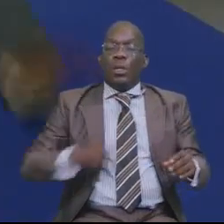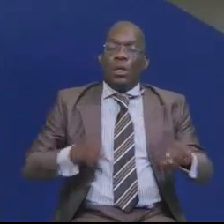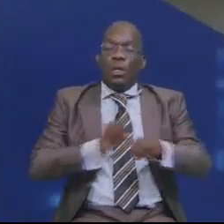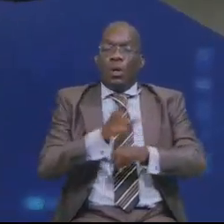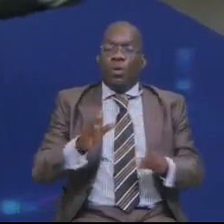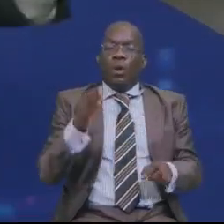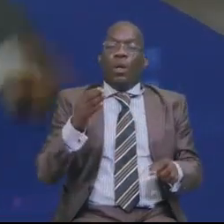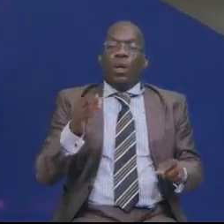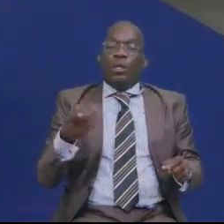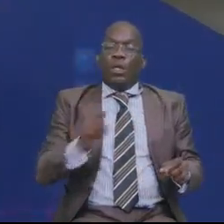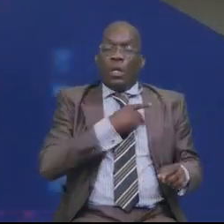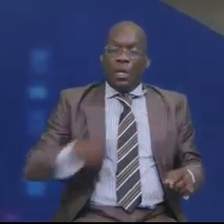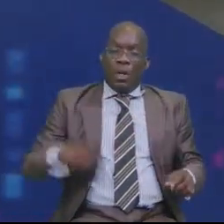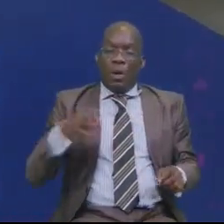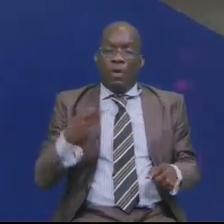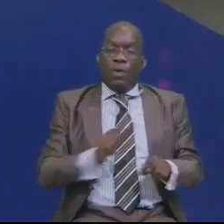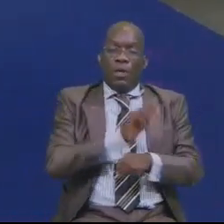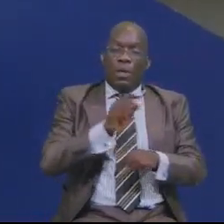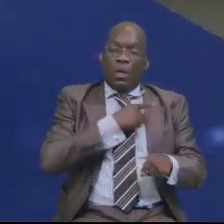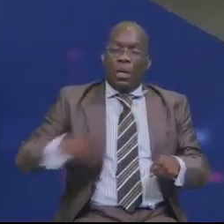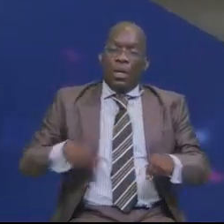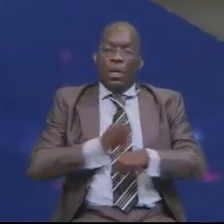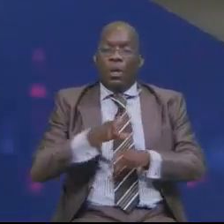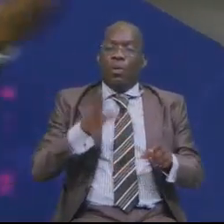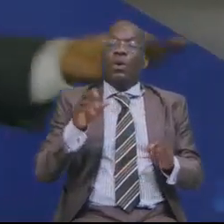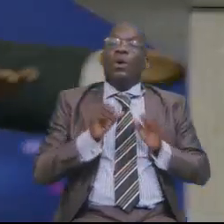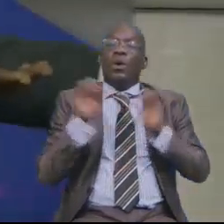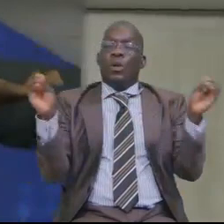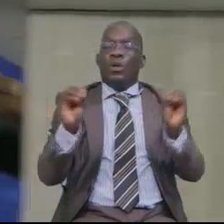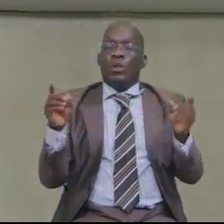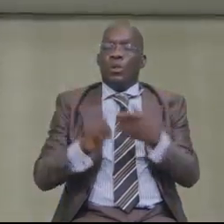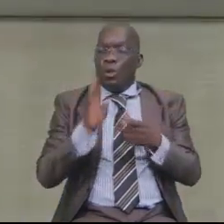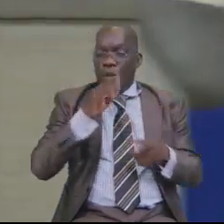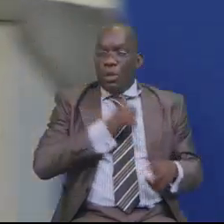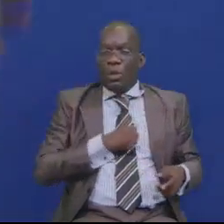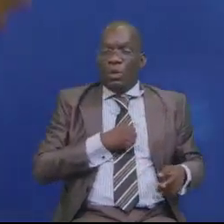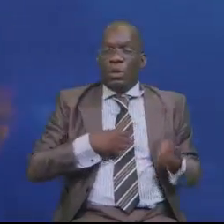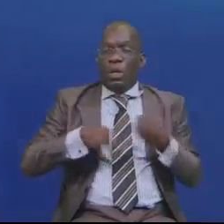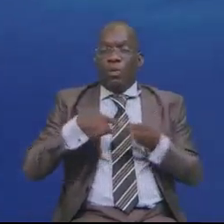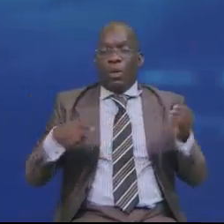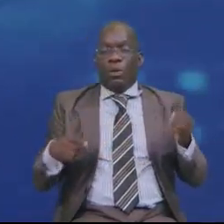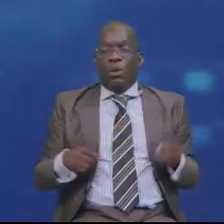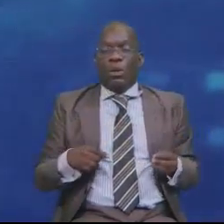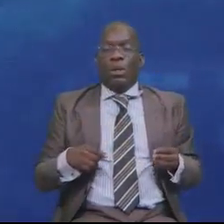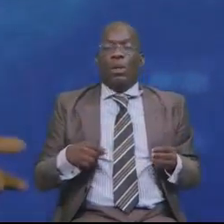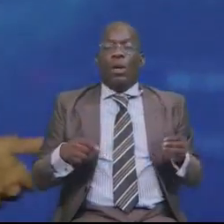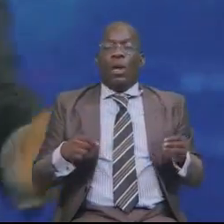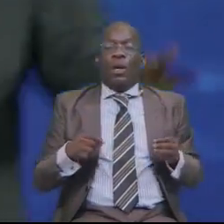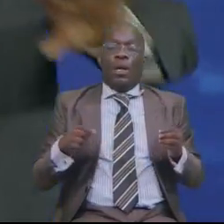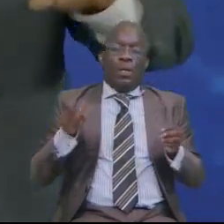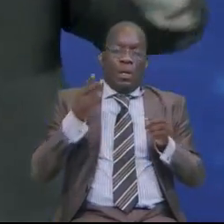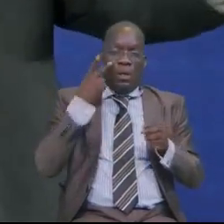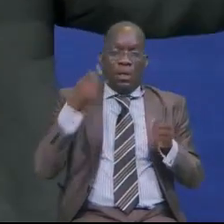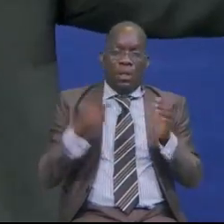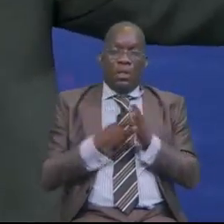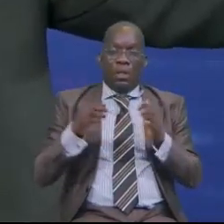King of the kingdom. There's nothing to be sorry about. And now look at this, some years after.